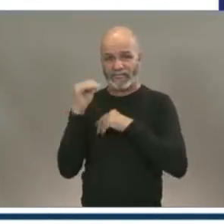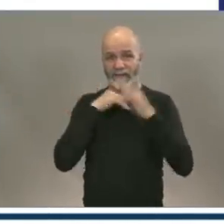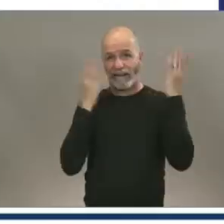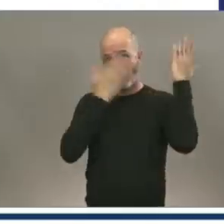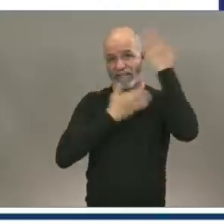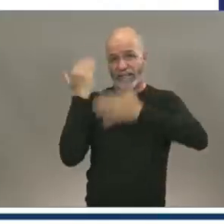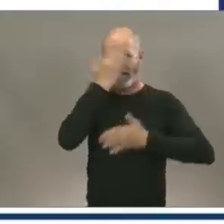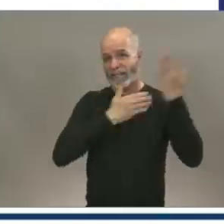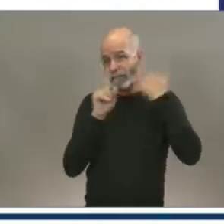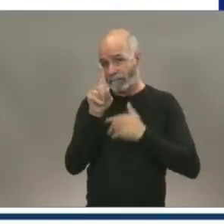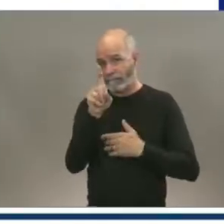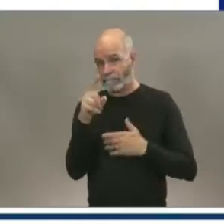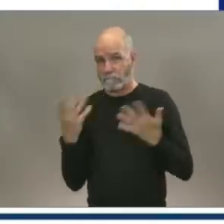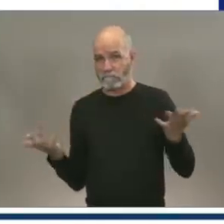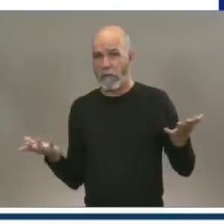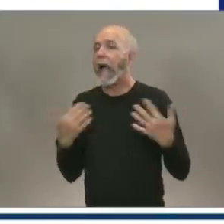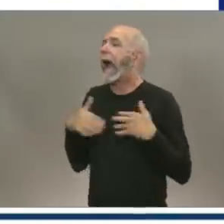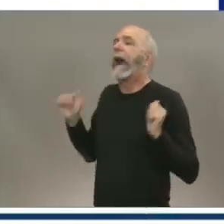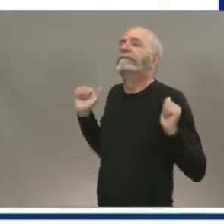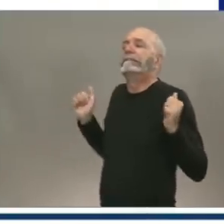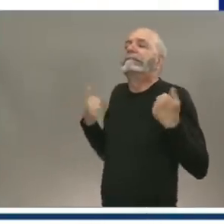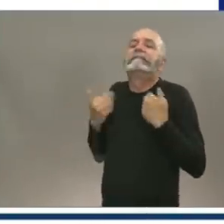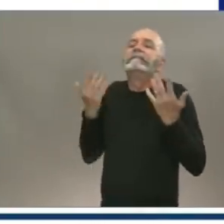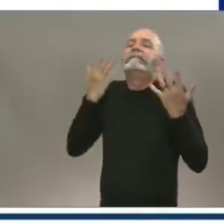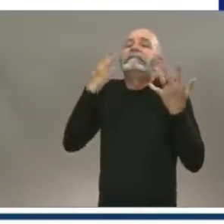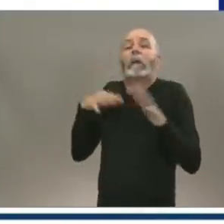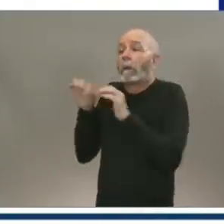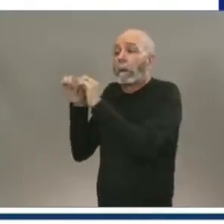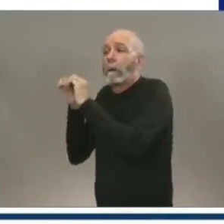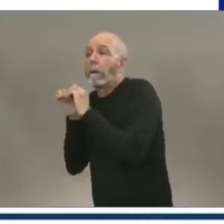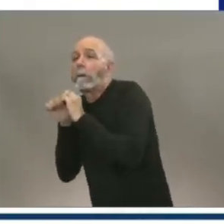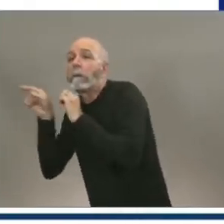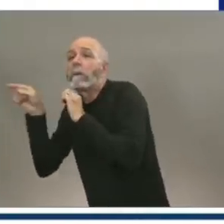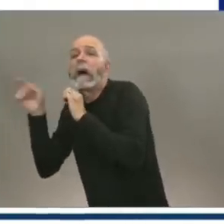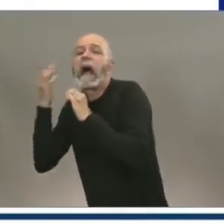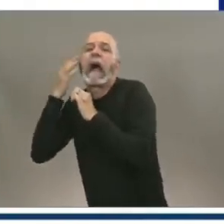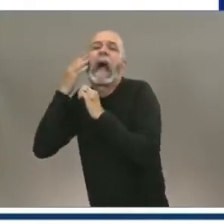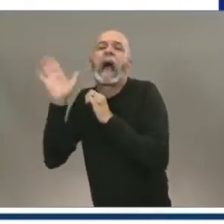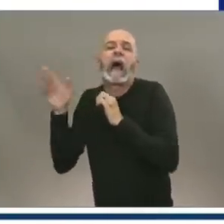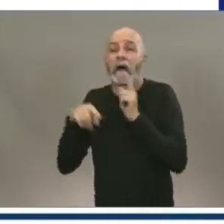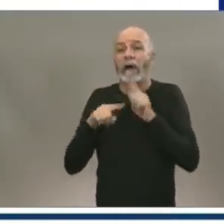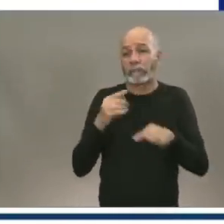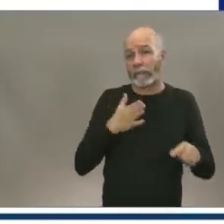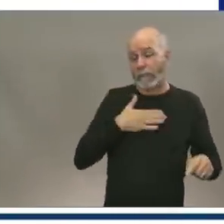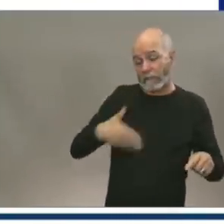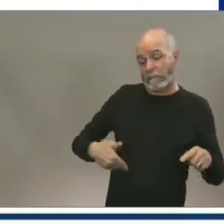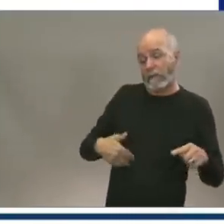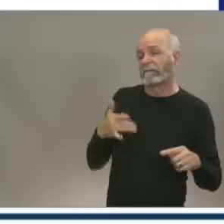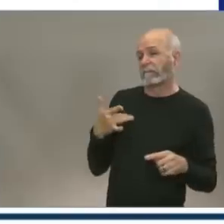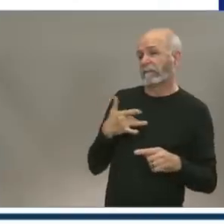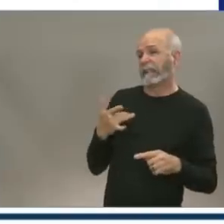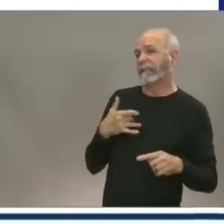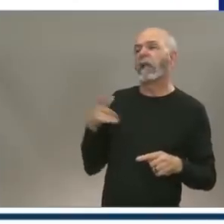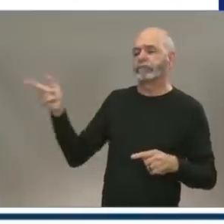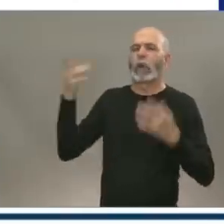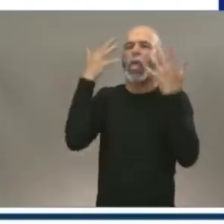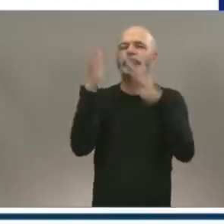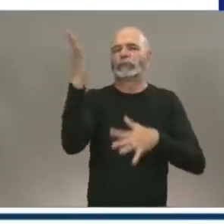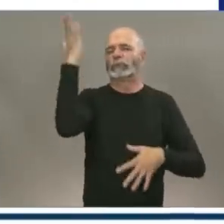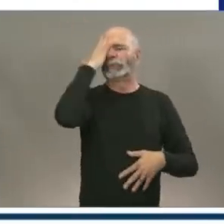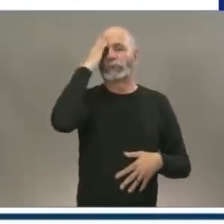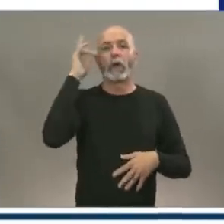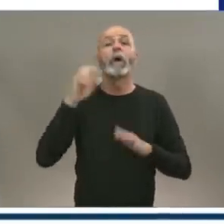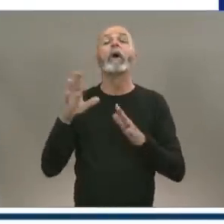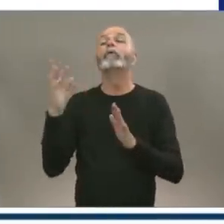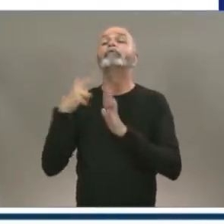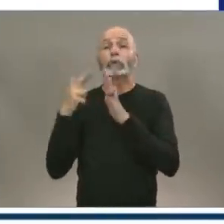I don't want to speak to what he said, but I personally believe the rules were well known in the faith-based communities and